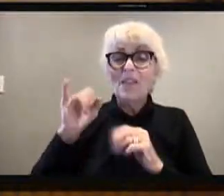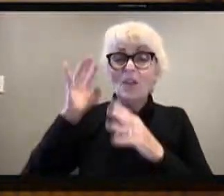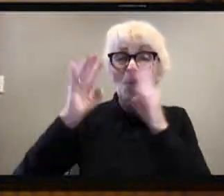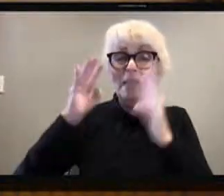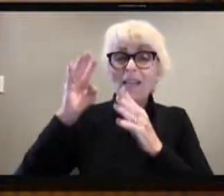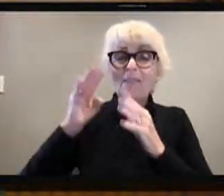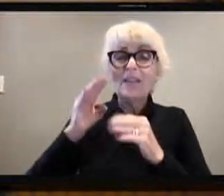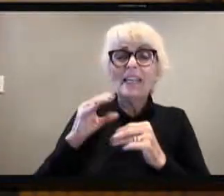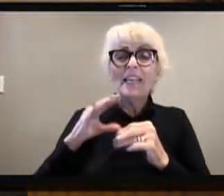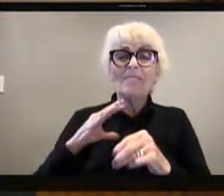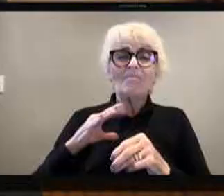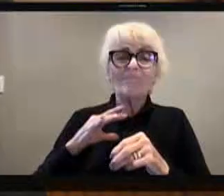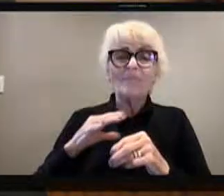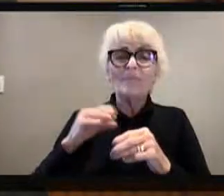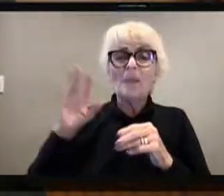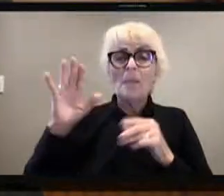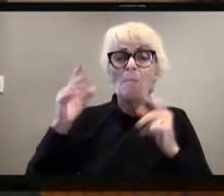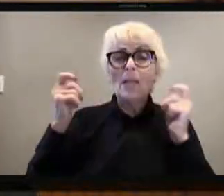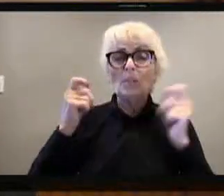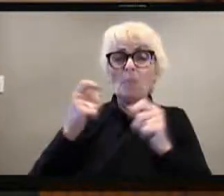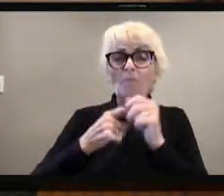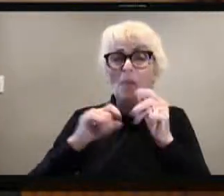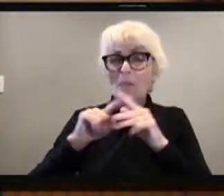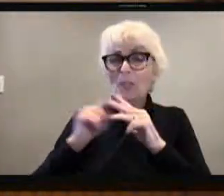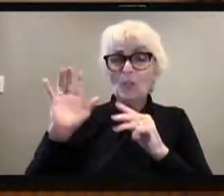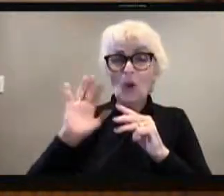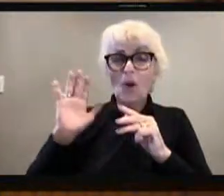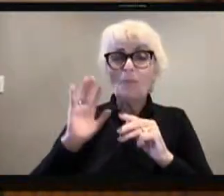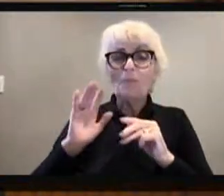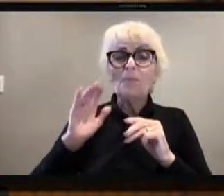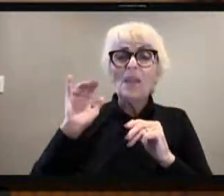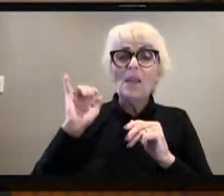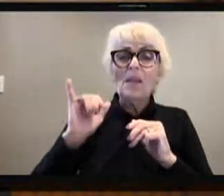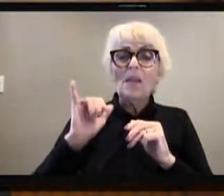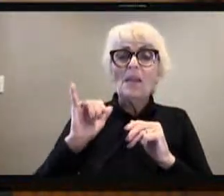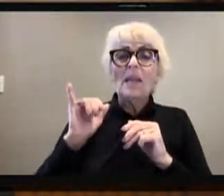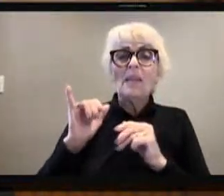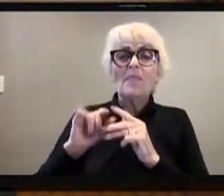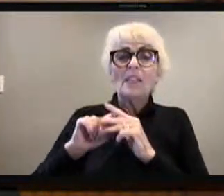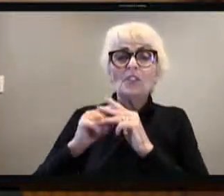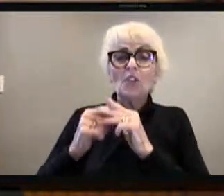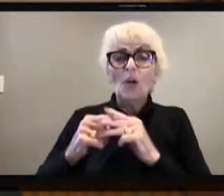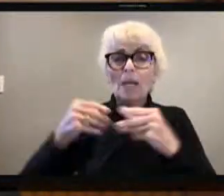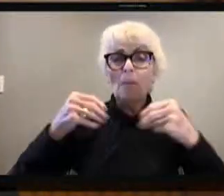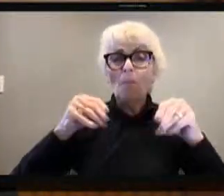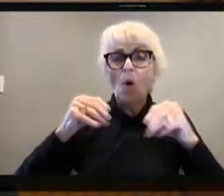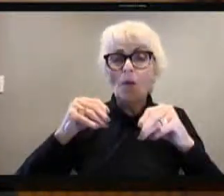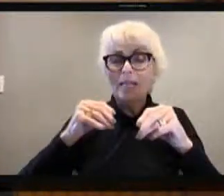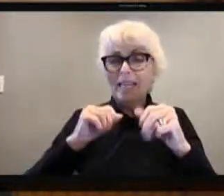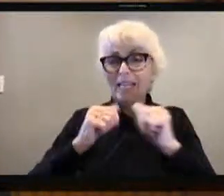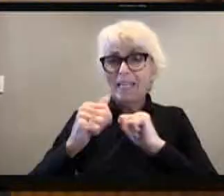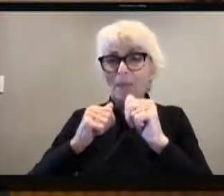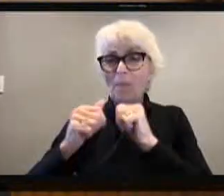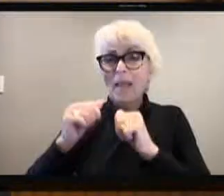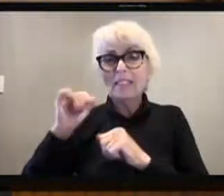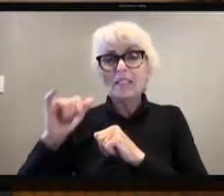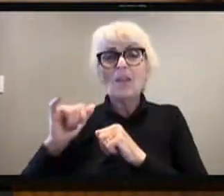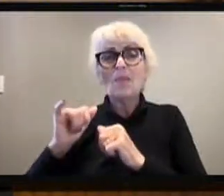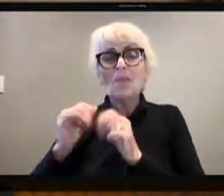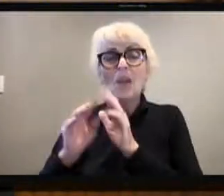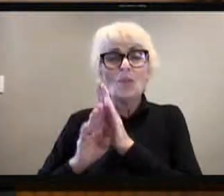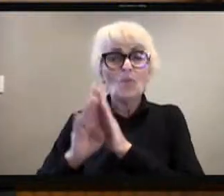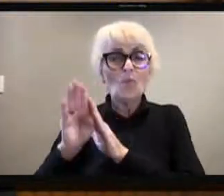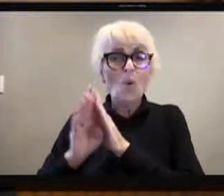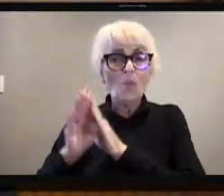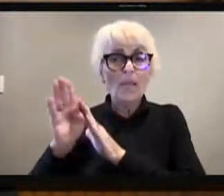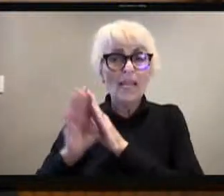before a national audience through a series of strategic marketing campaigns. The growing reputation of the studio then led